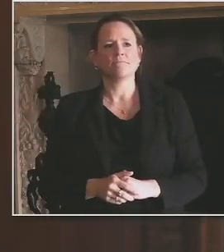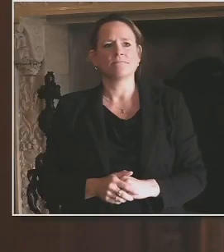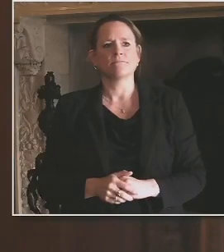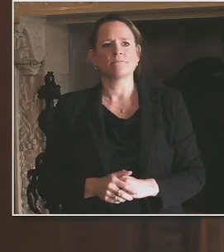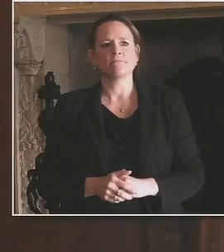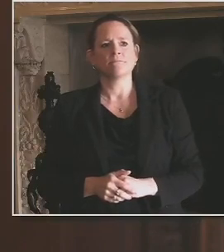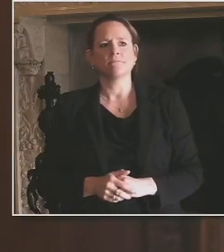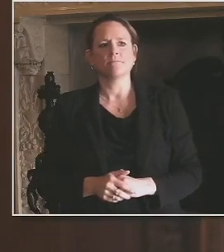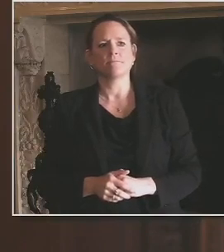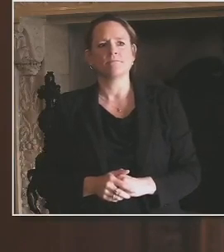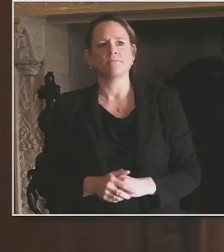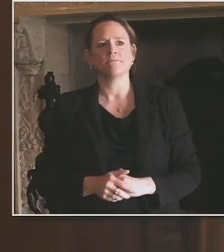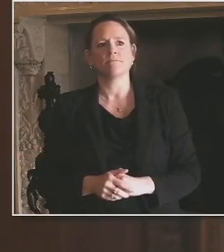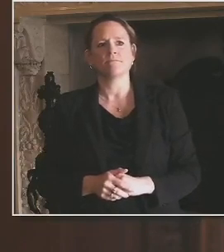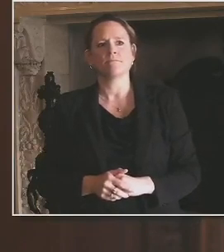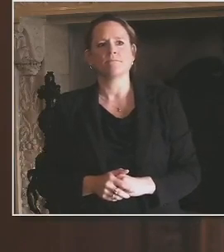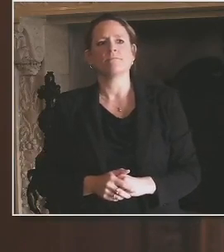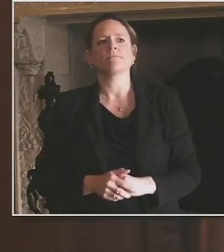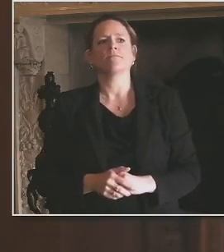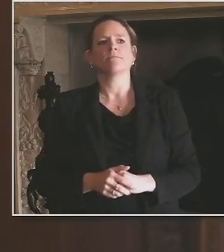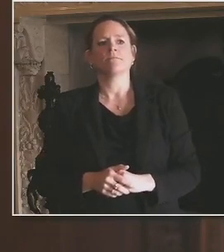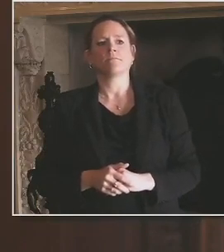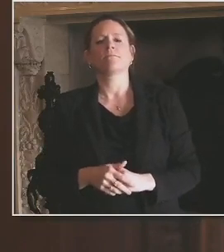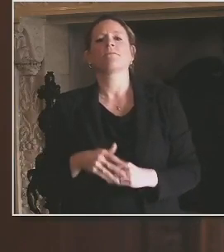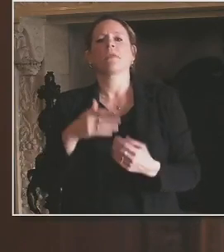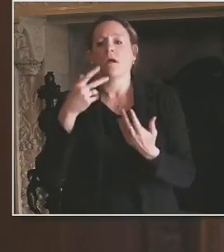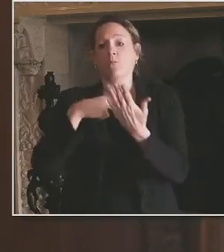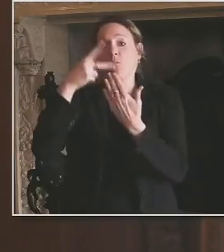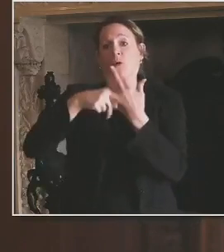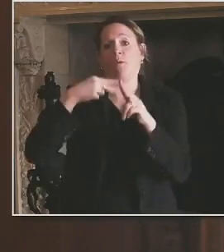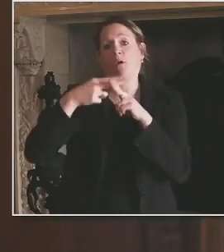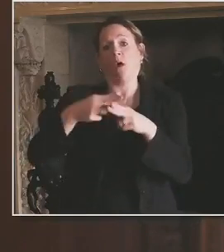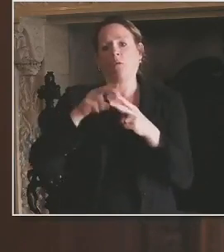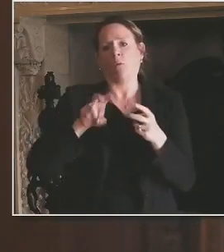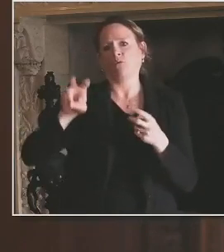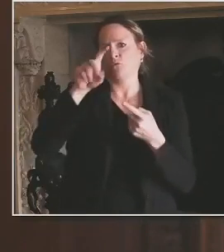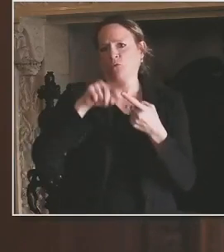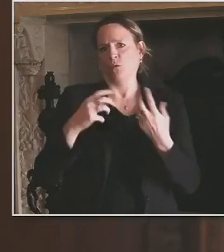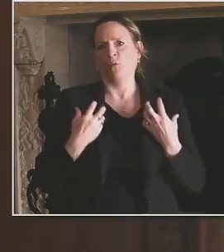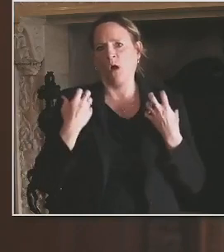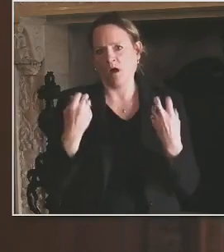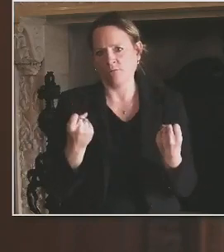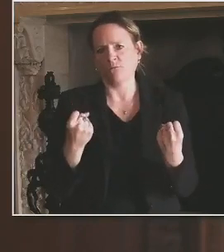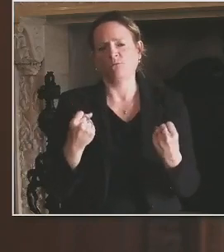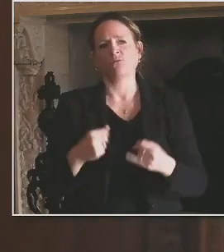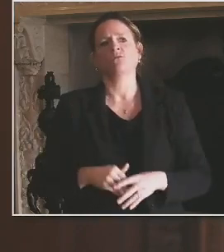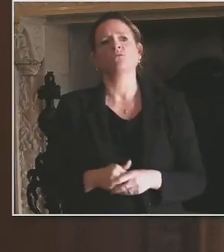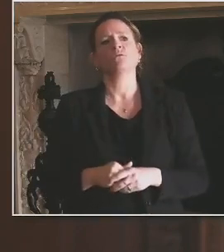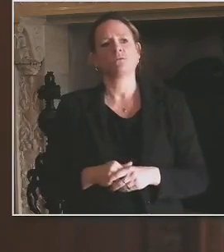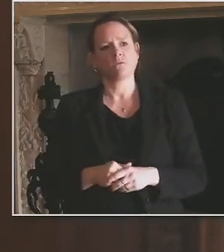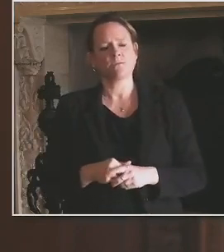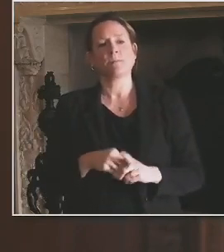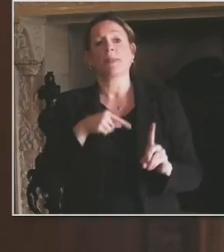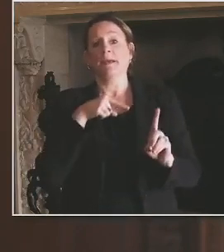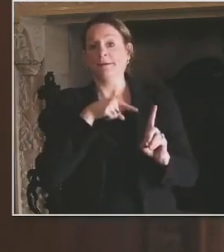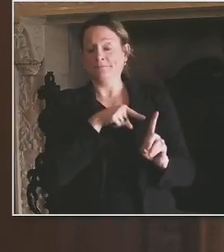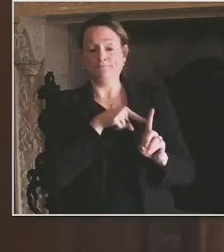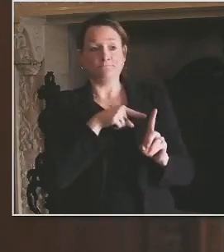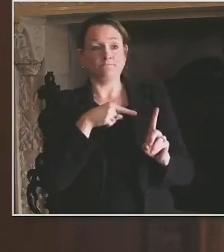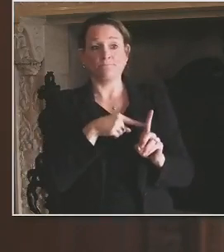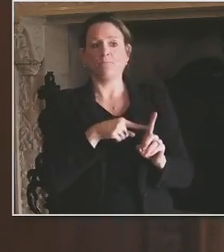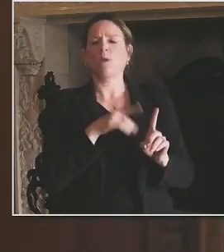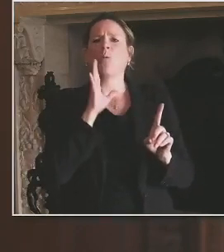which invested $200 million of CARES funding to reimburse local governments for the expenses incurred to